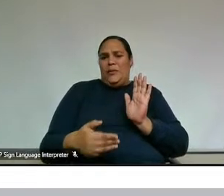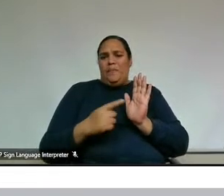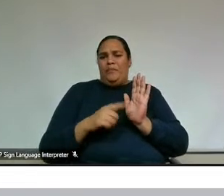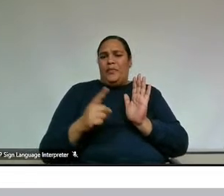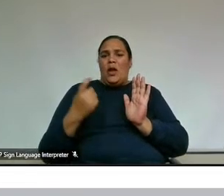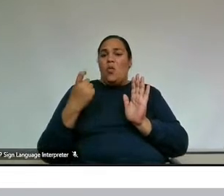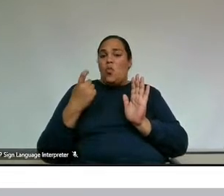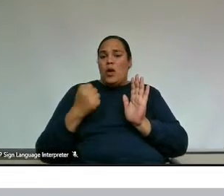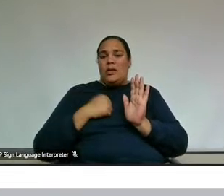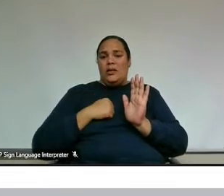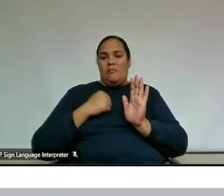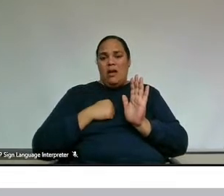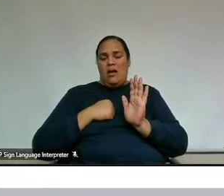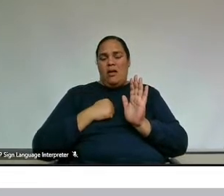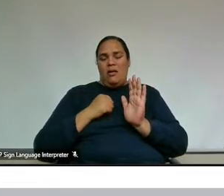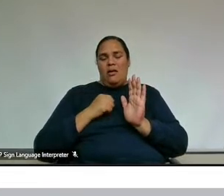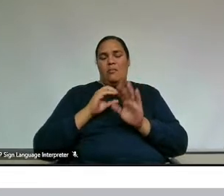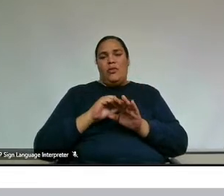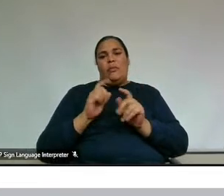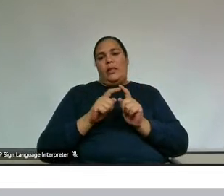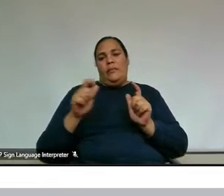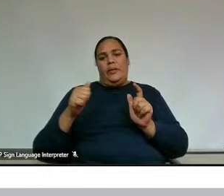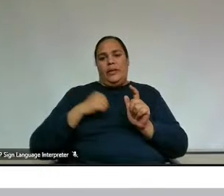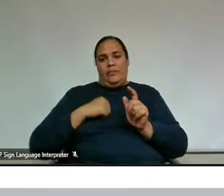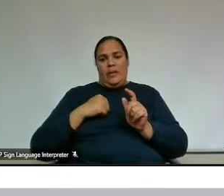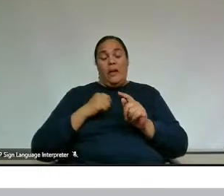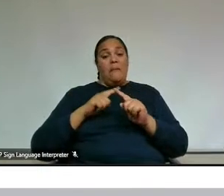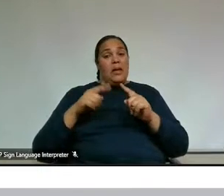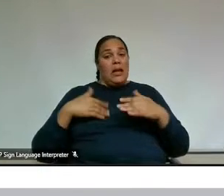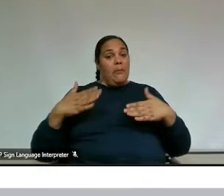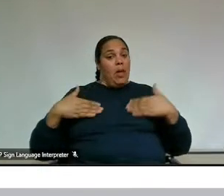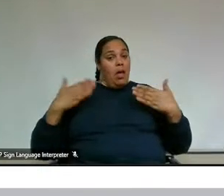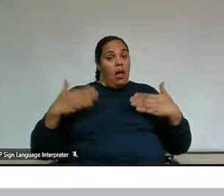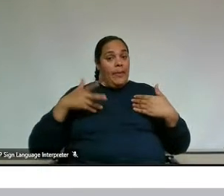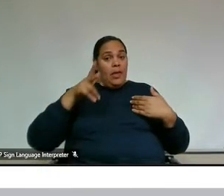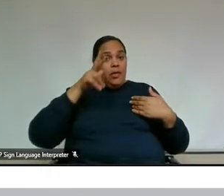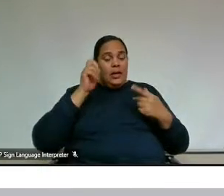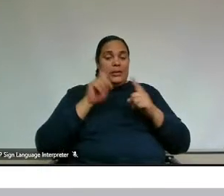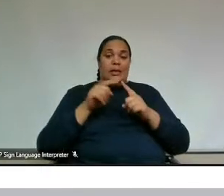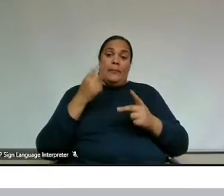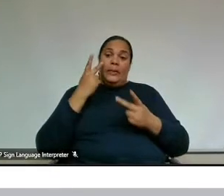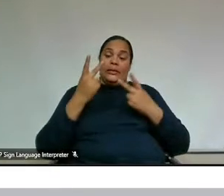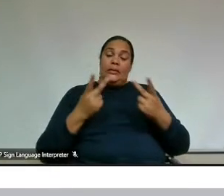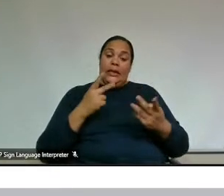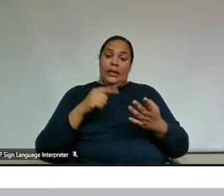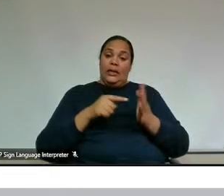one of my major problems. I'm glad to hear, and I see it in